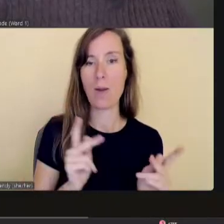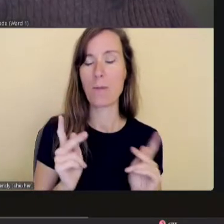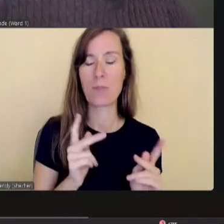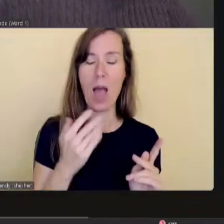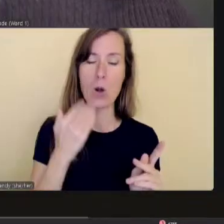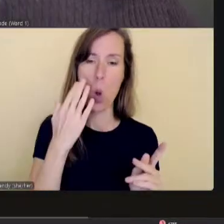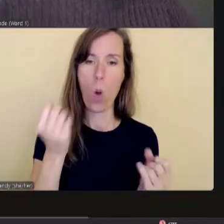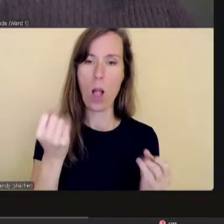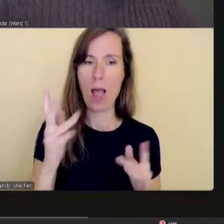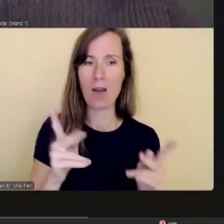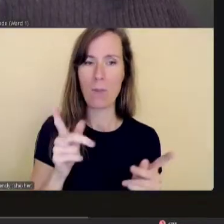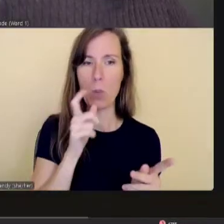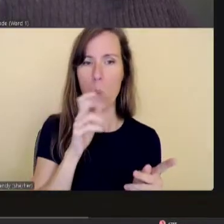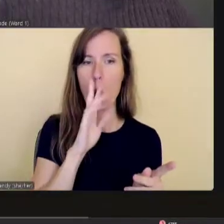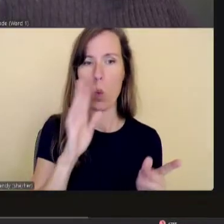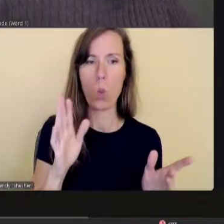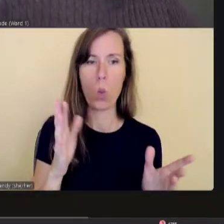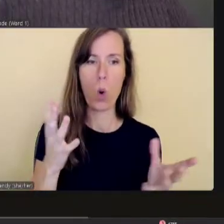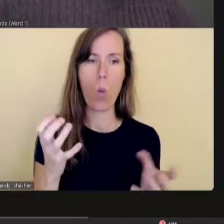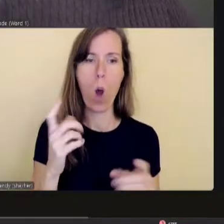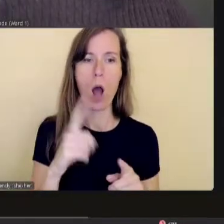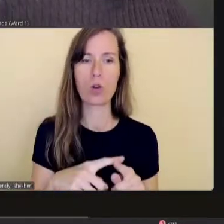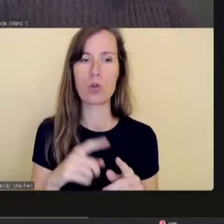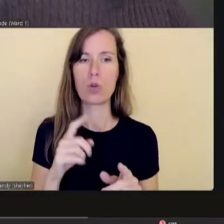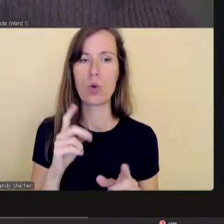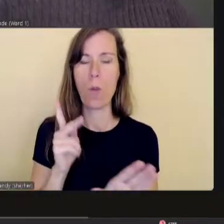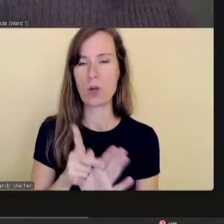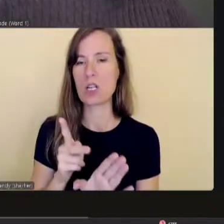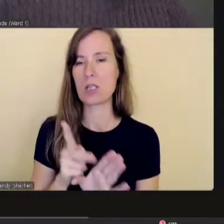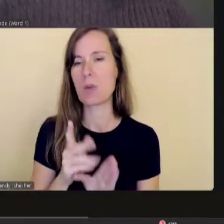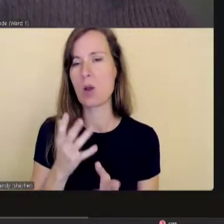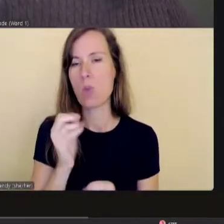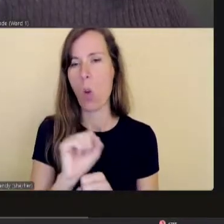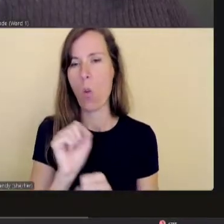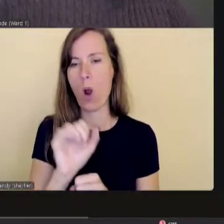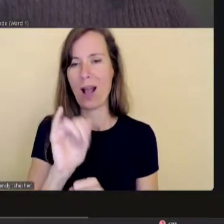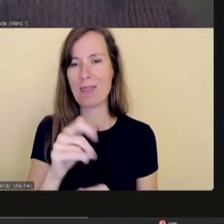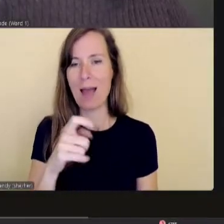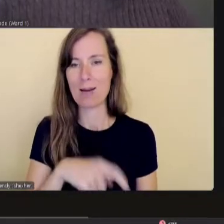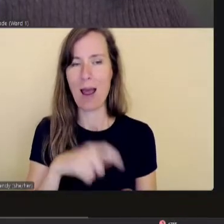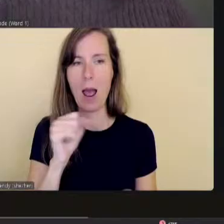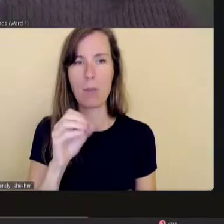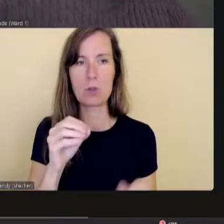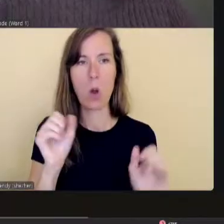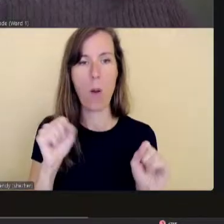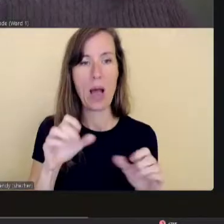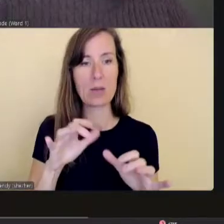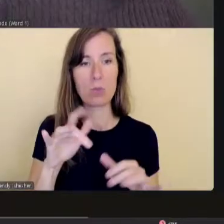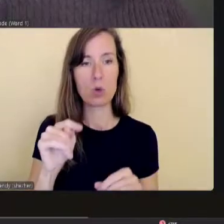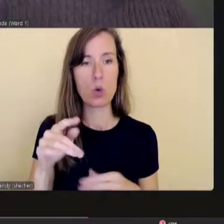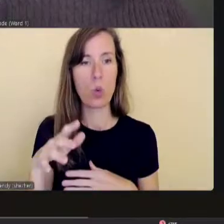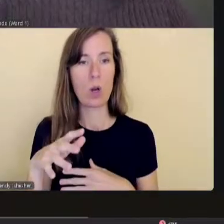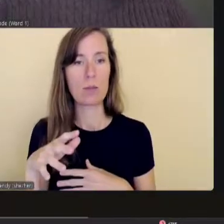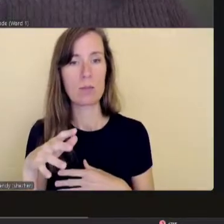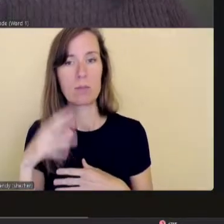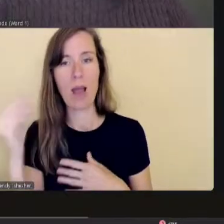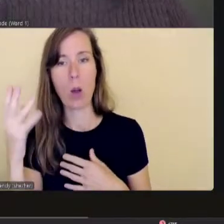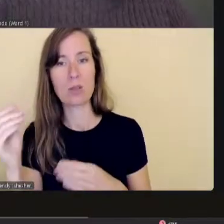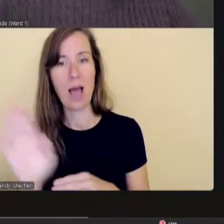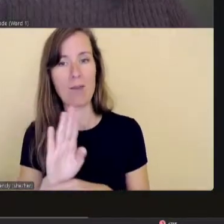to participate would be working during business hours, and if it's possible to do it outside of business hours, that would be